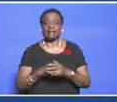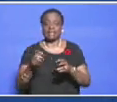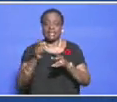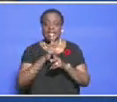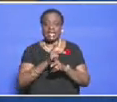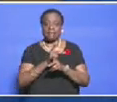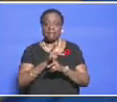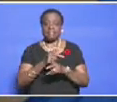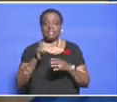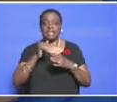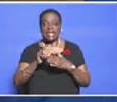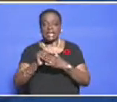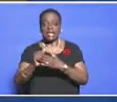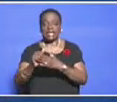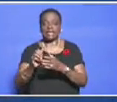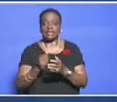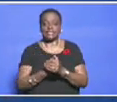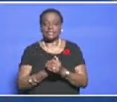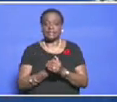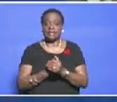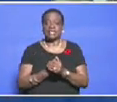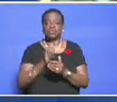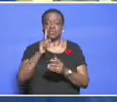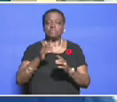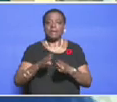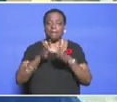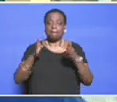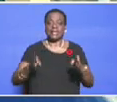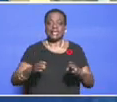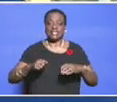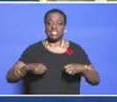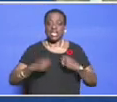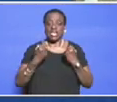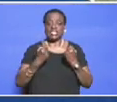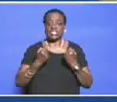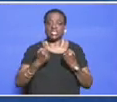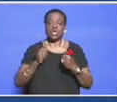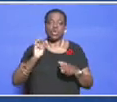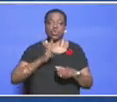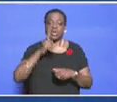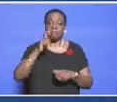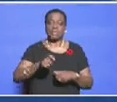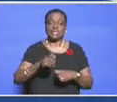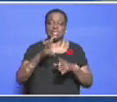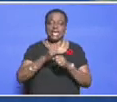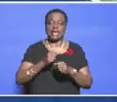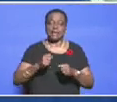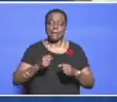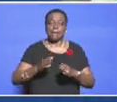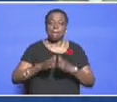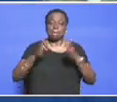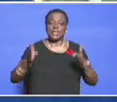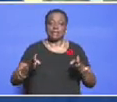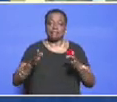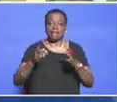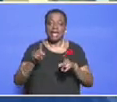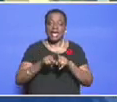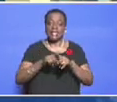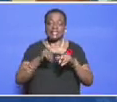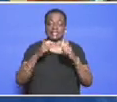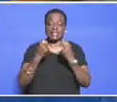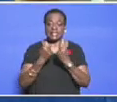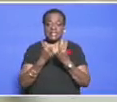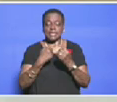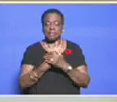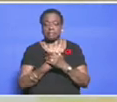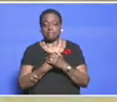our greatest challenges as a team, and also we gotta get bigger as a team, because obviously the team is bigger in these two game tournaments, so we must get bigger as a